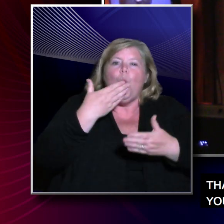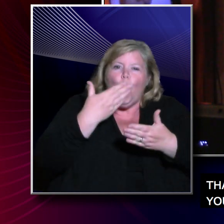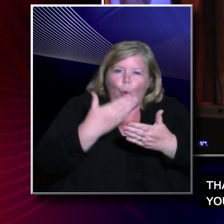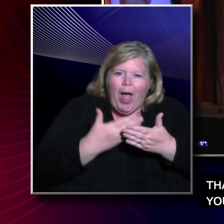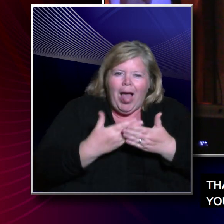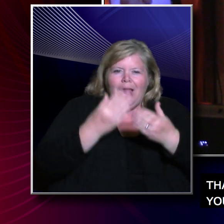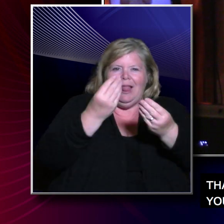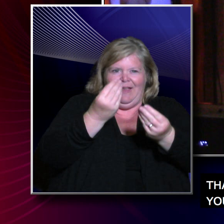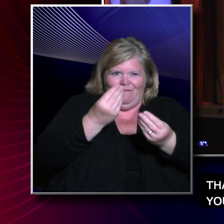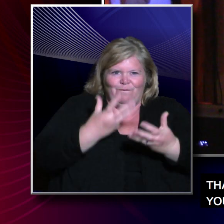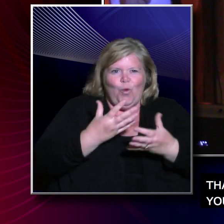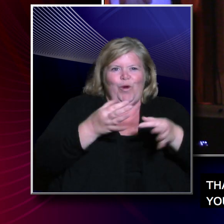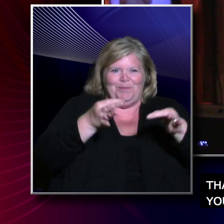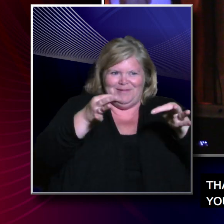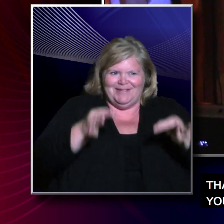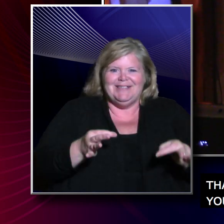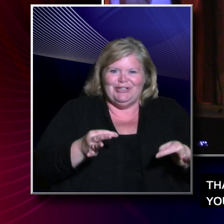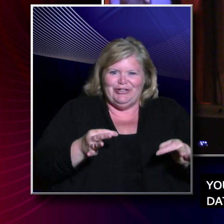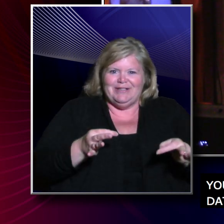well-informed decisions.